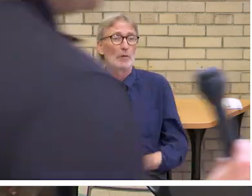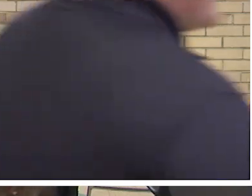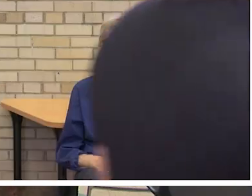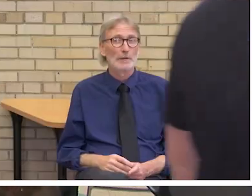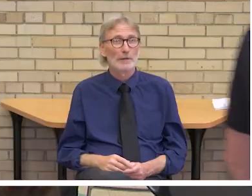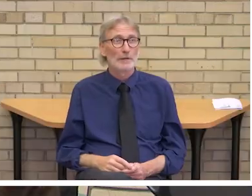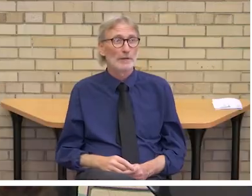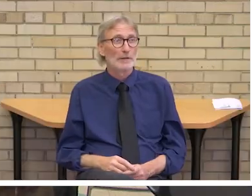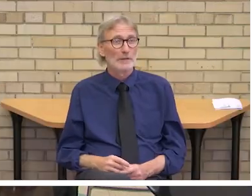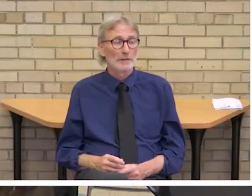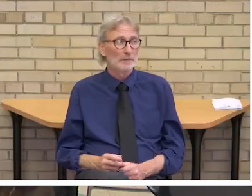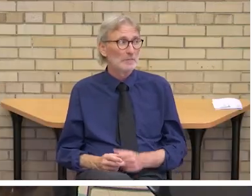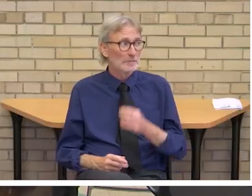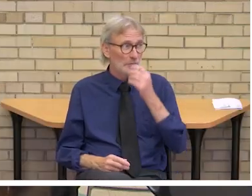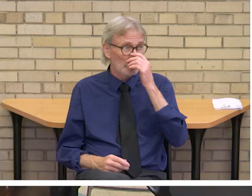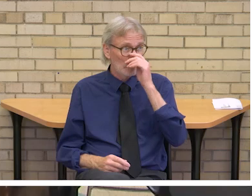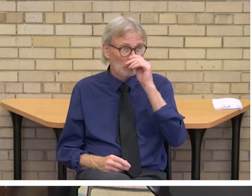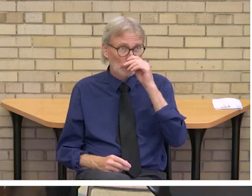Laura's gesturing at me.